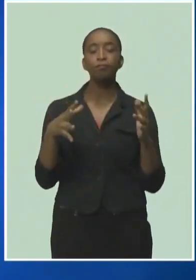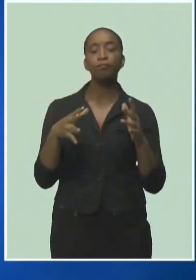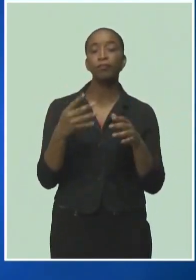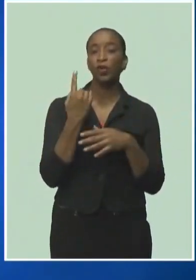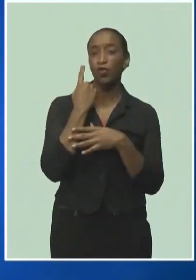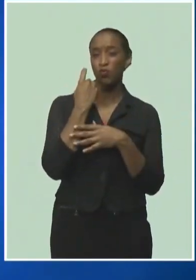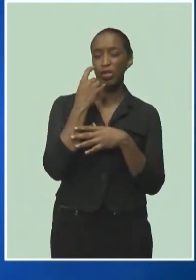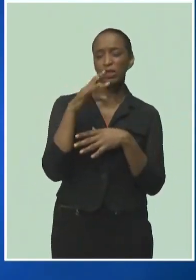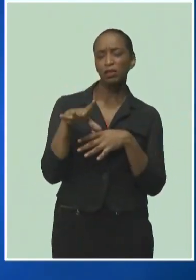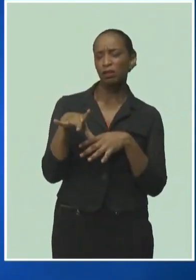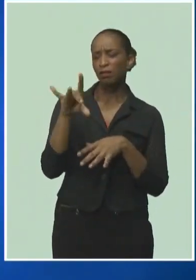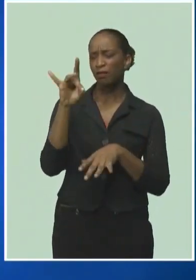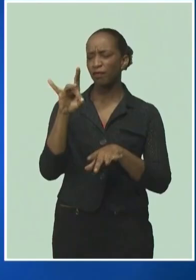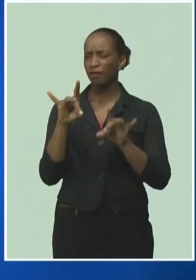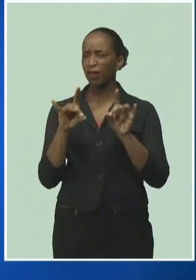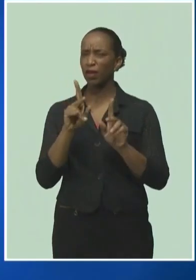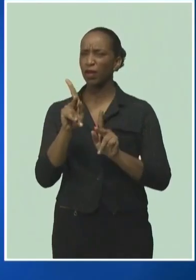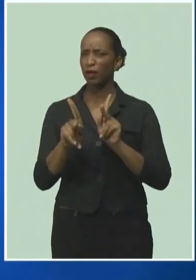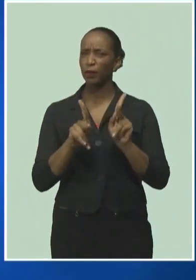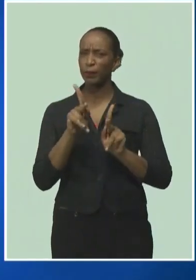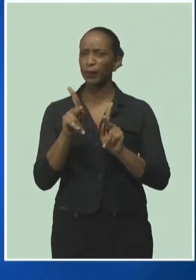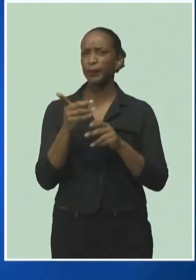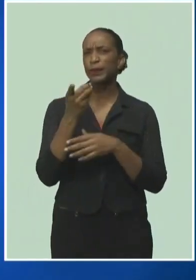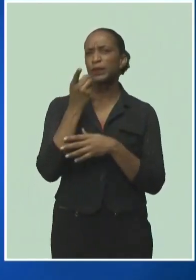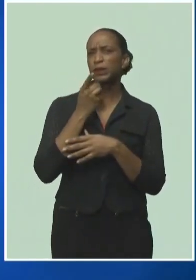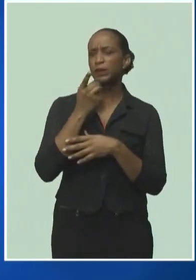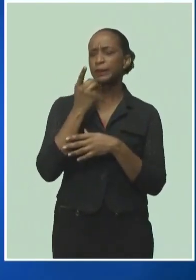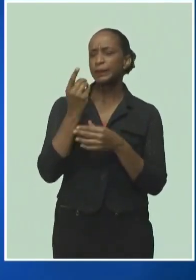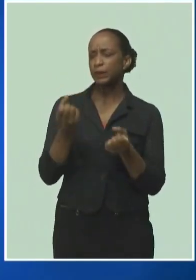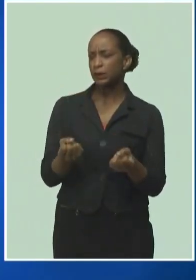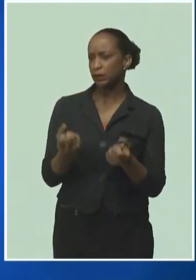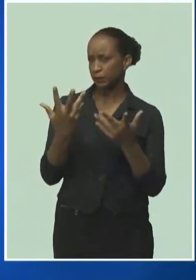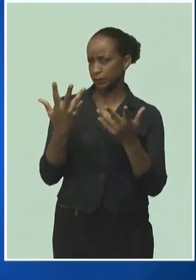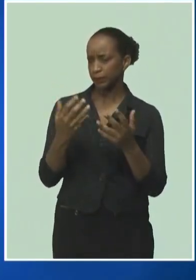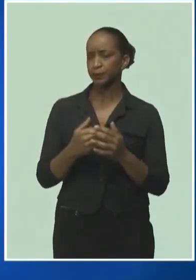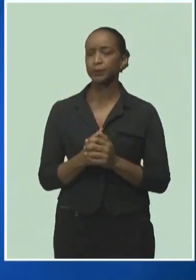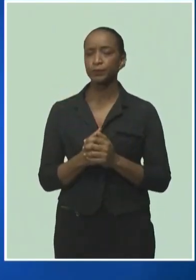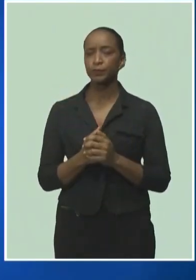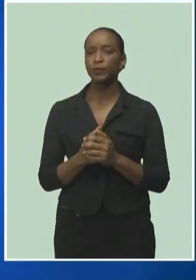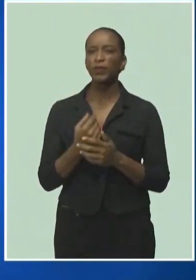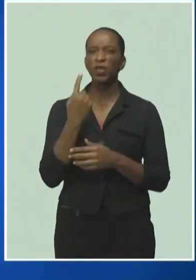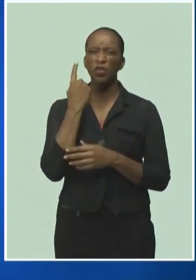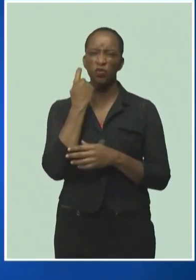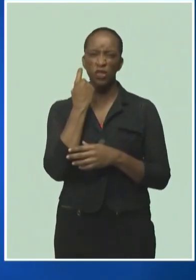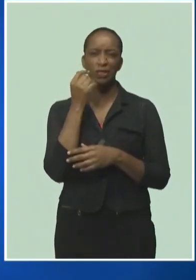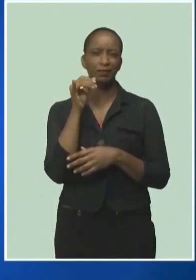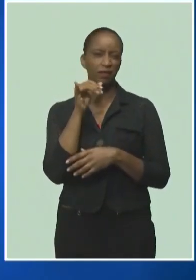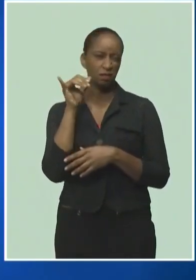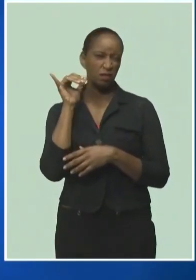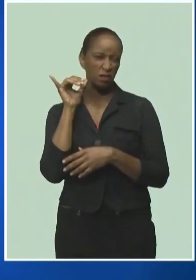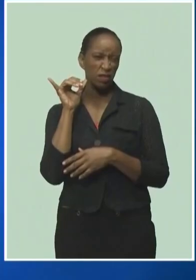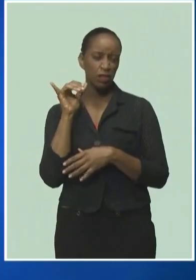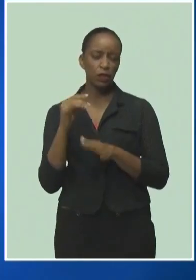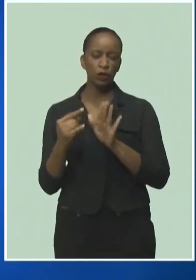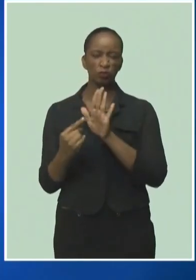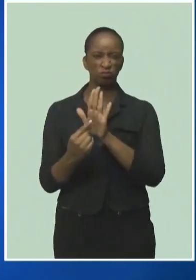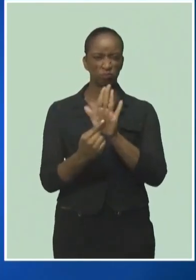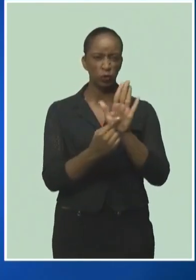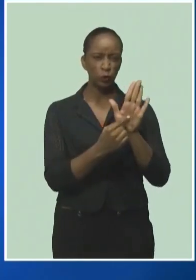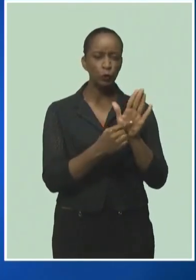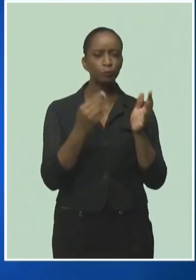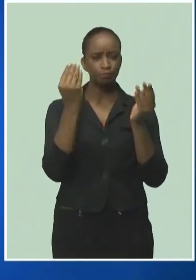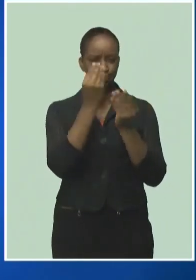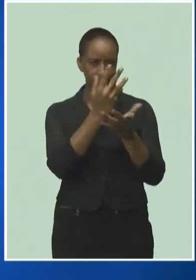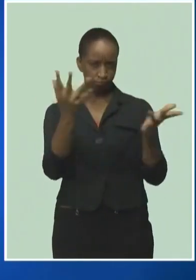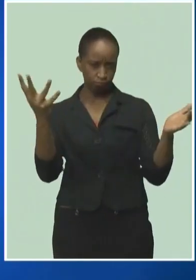diabetes numbers for Barbados during the Republic Bank's annual health fair in Freedom Park. Ms. Aline says the condition can also